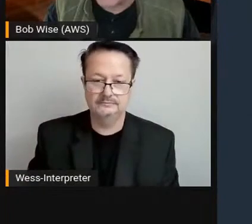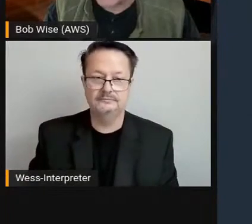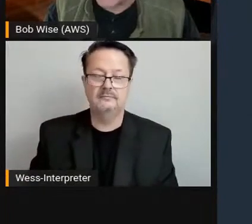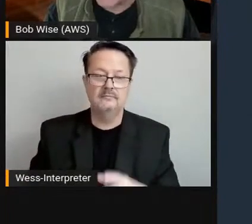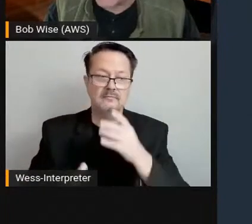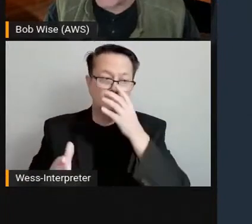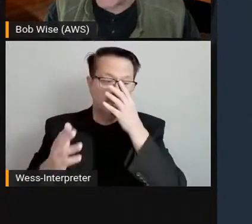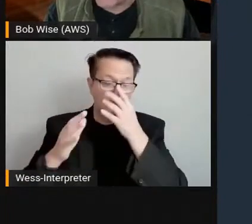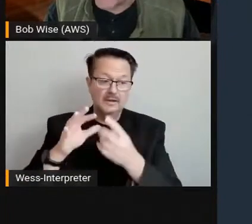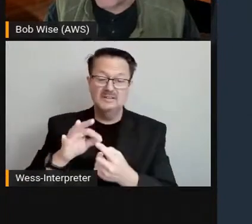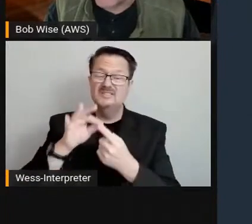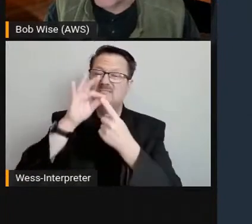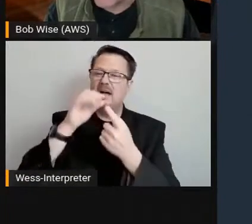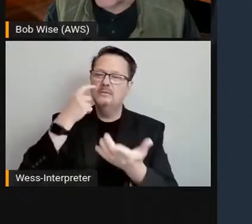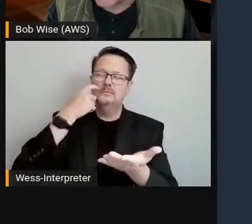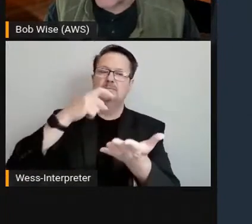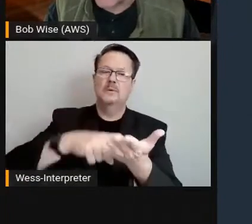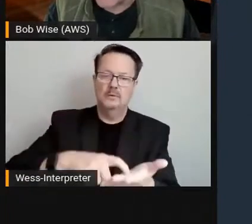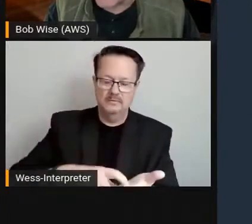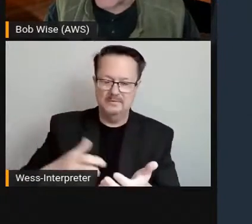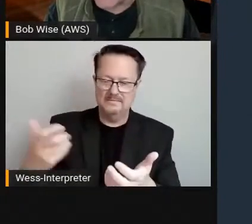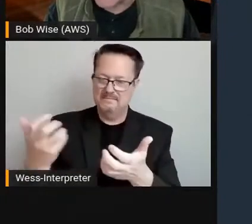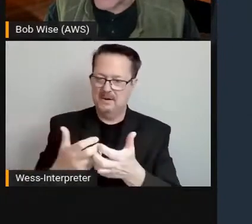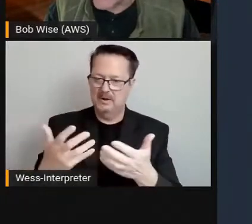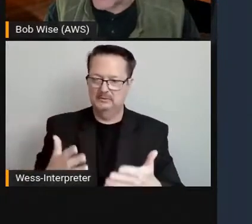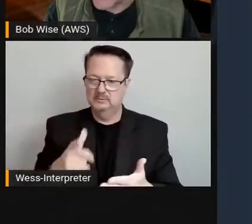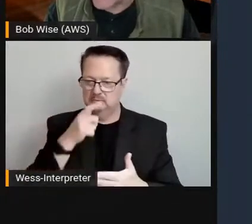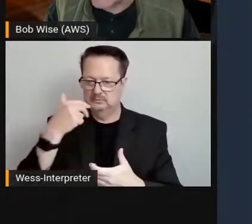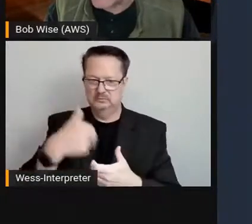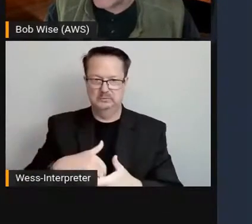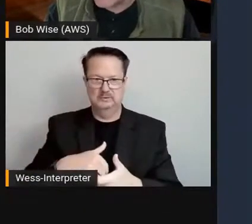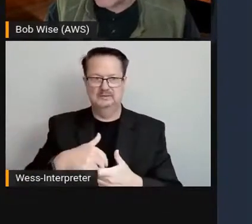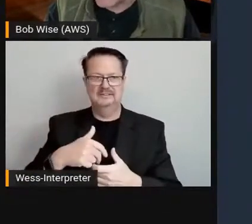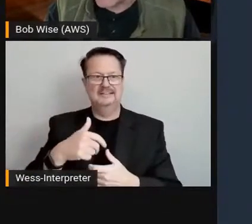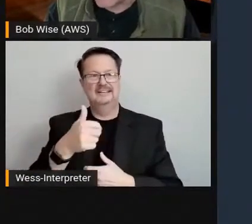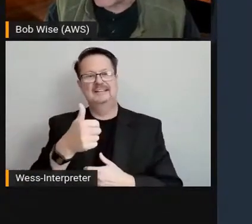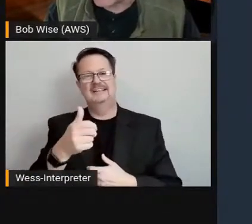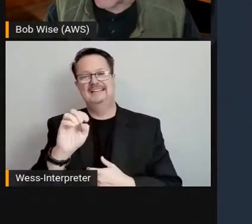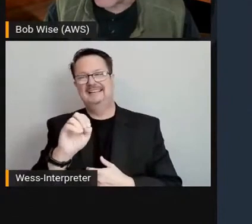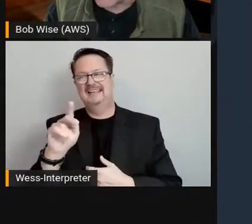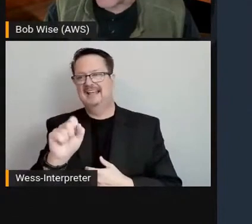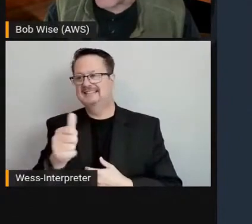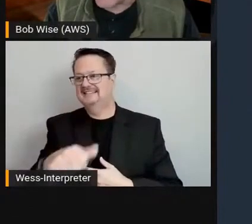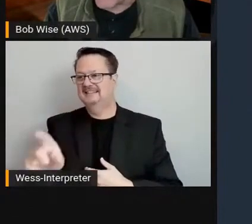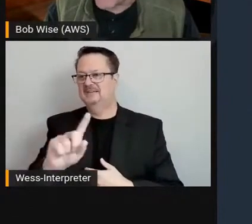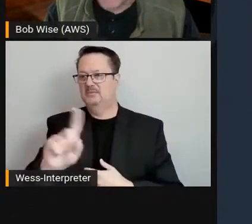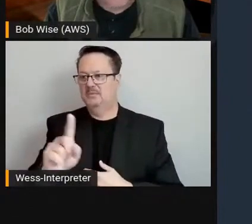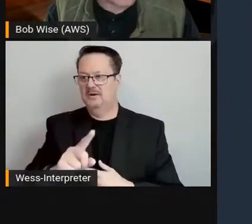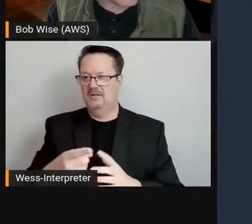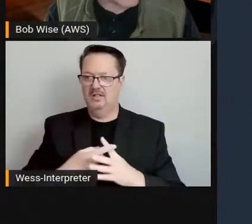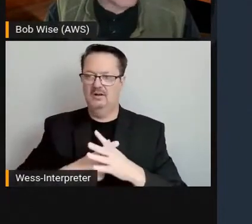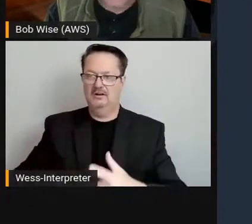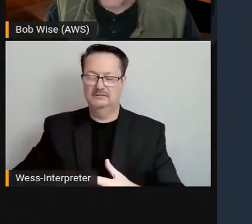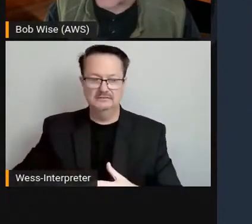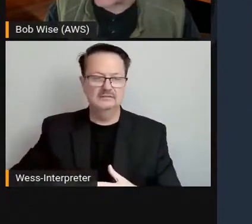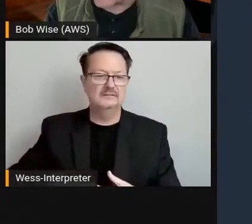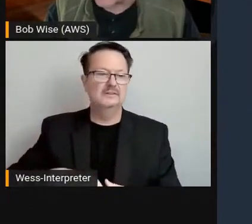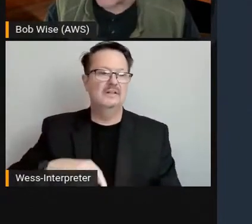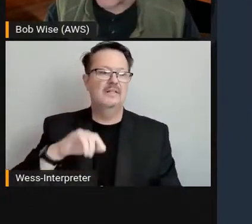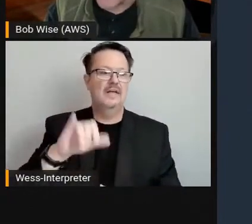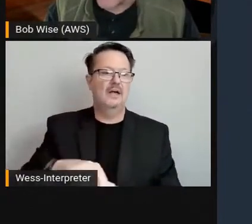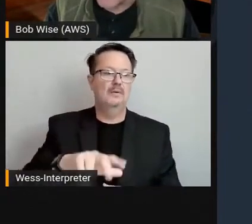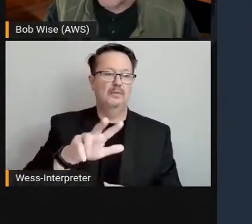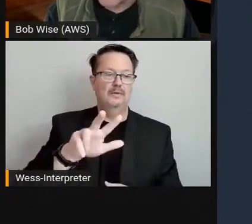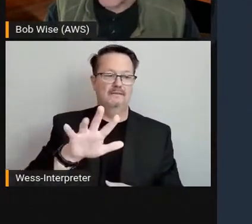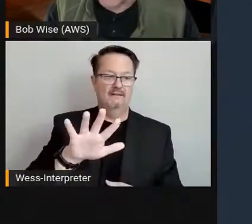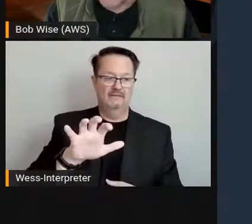A special note here of partners that joined us for the recent EKS Anywhere launch, which launched with 35 partners, and we're continuing to add partners